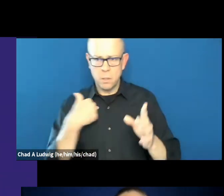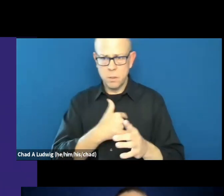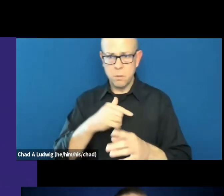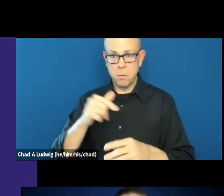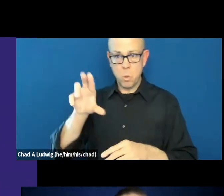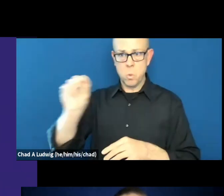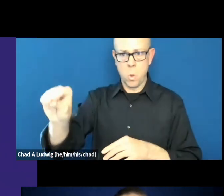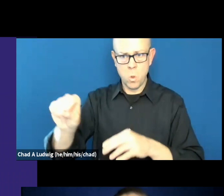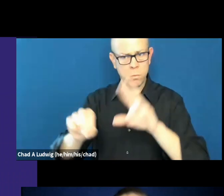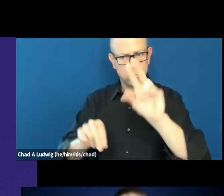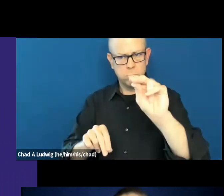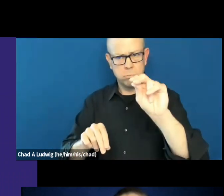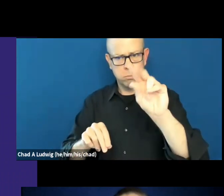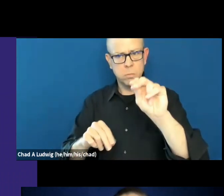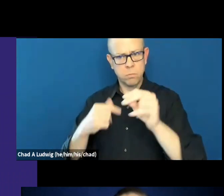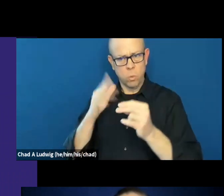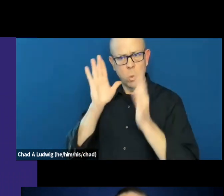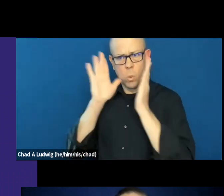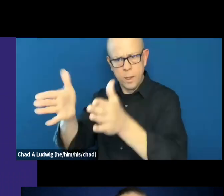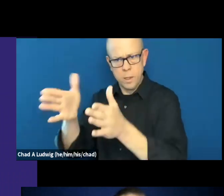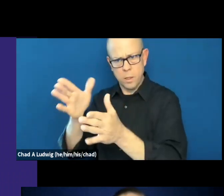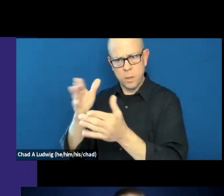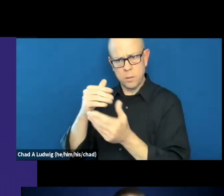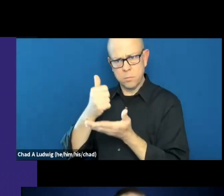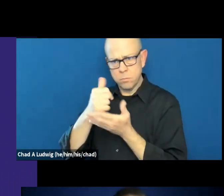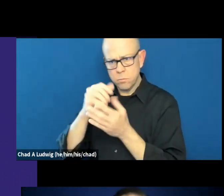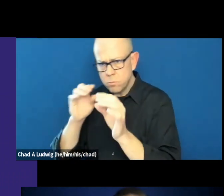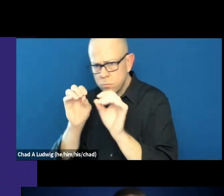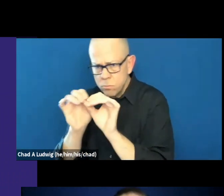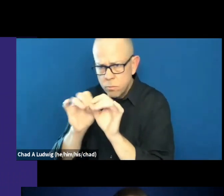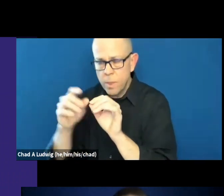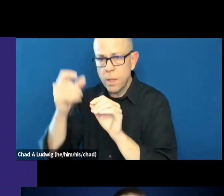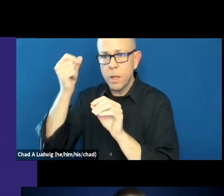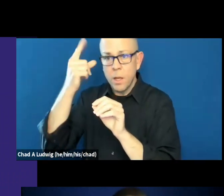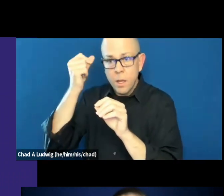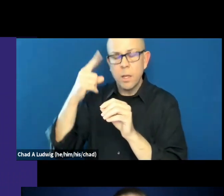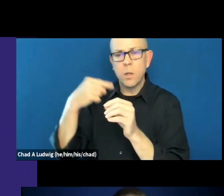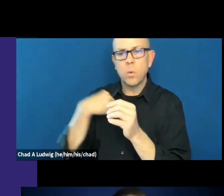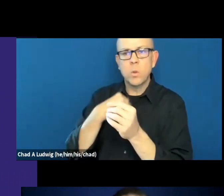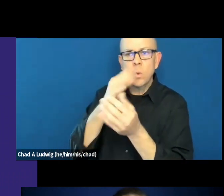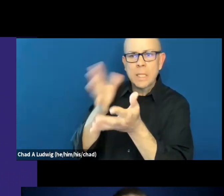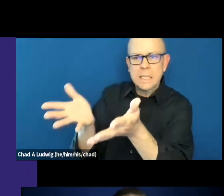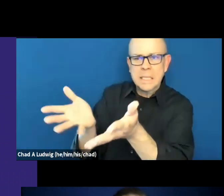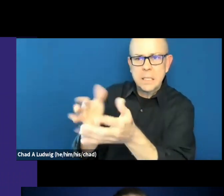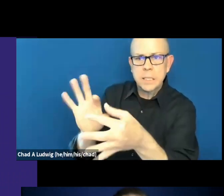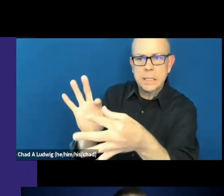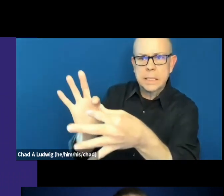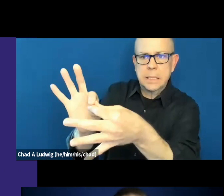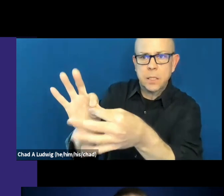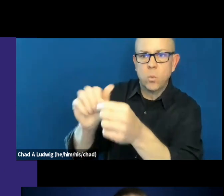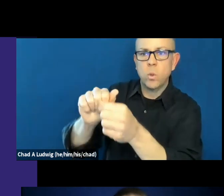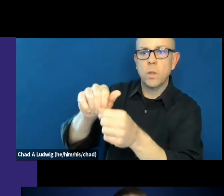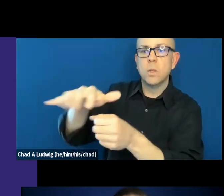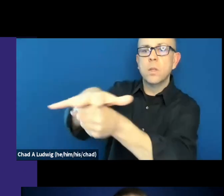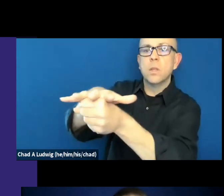and that person reaches out to us for help, we're not simply going to turn them away. What we'll try to do is